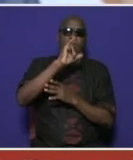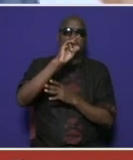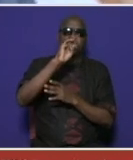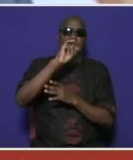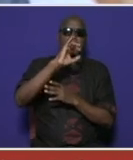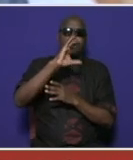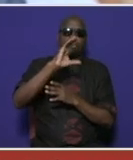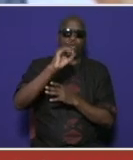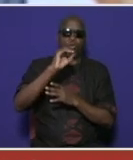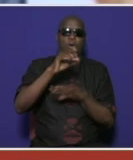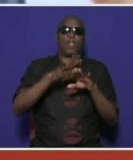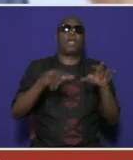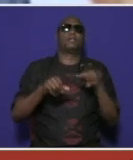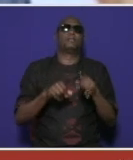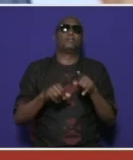Come